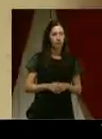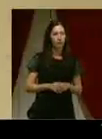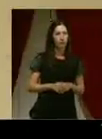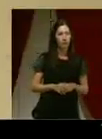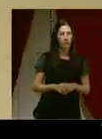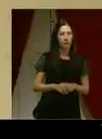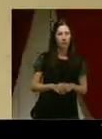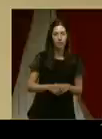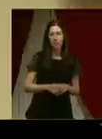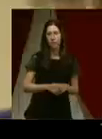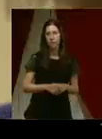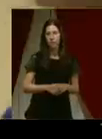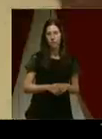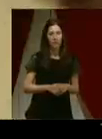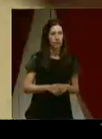smoothly.